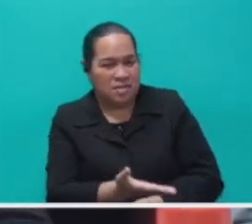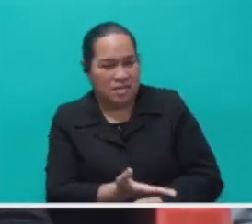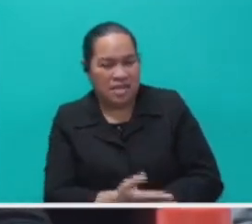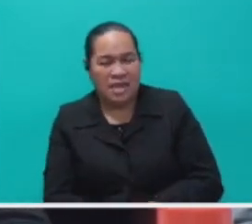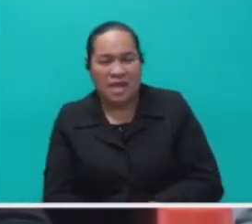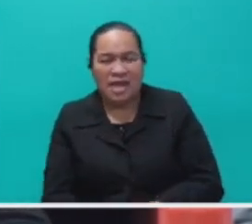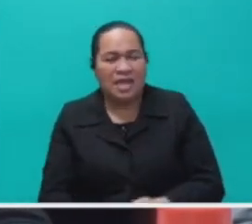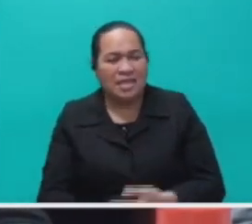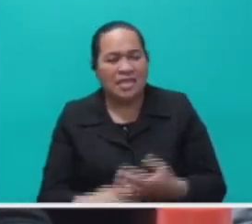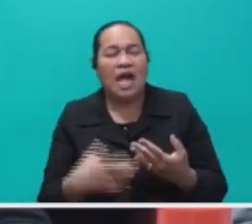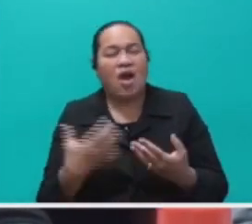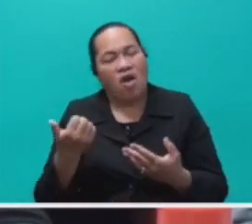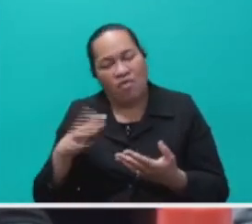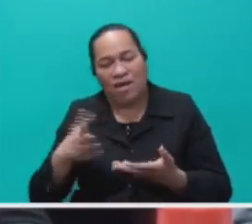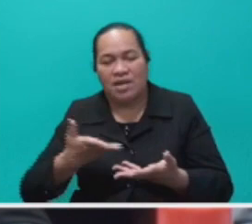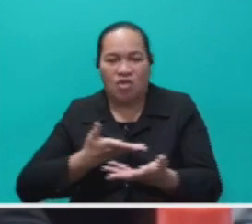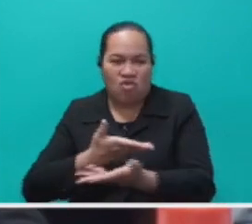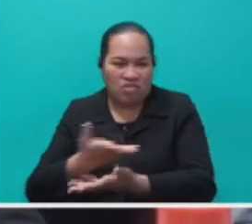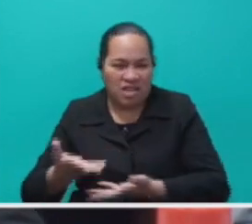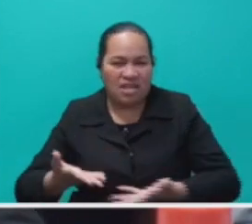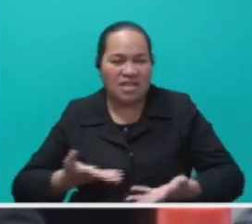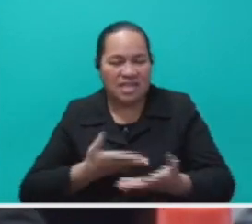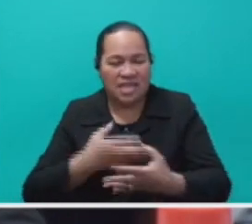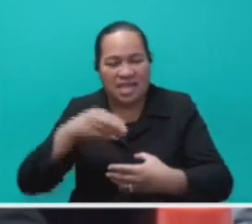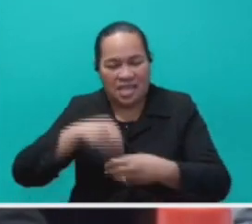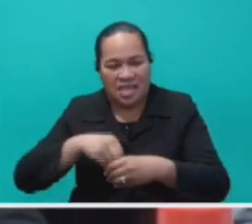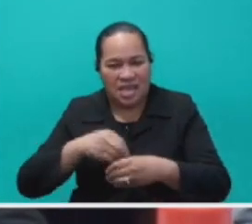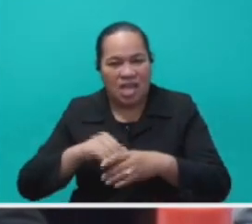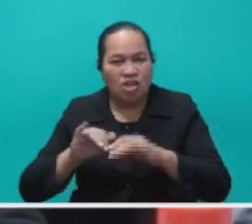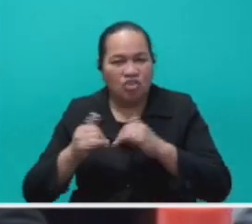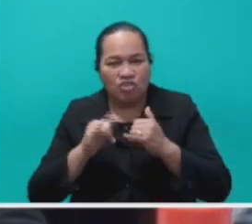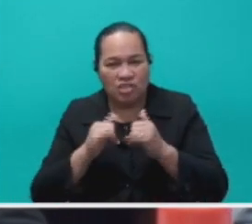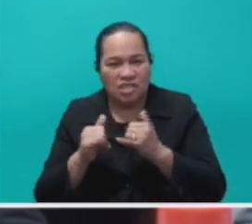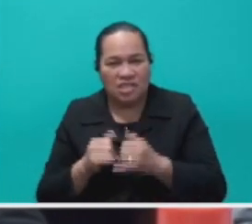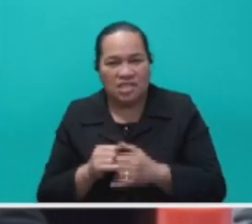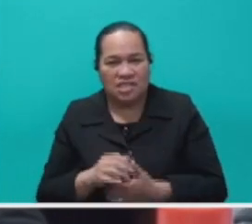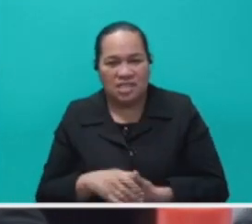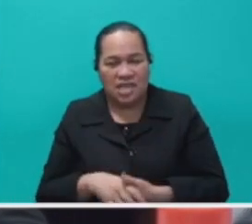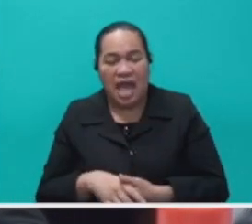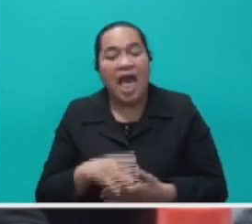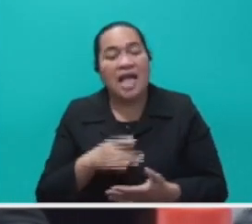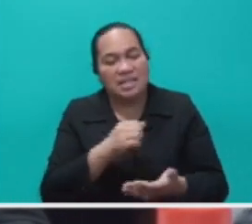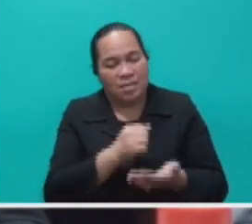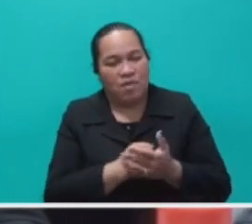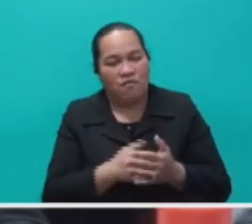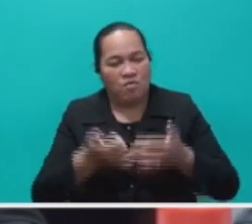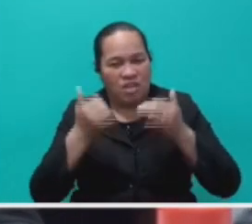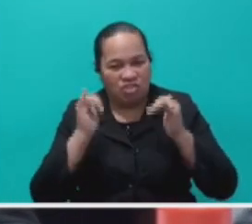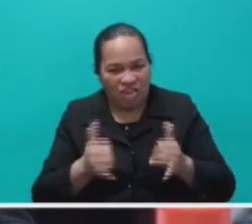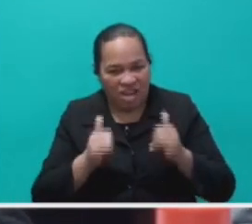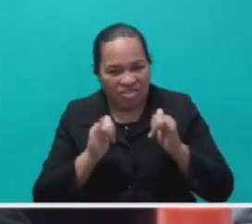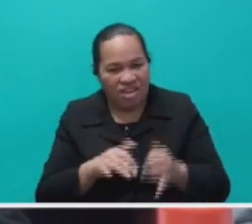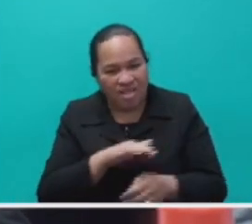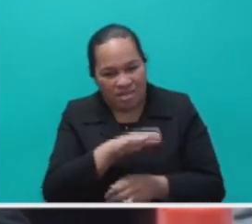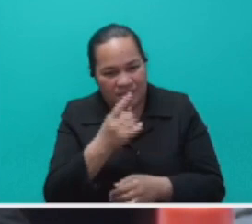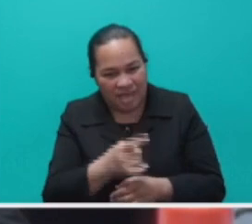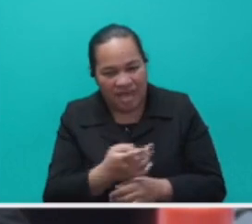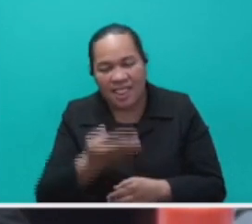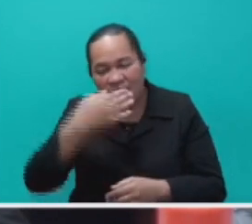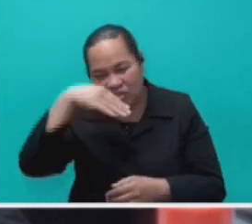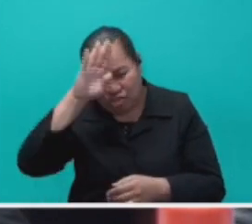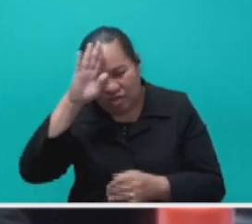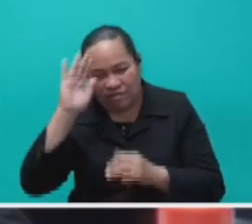has been a consultation within the judiciary, support from the judges, and also from the Chief